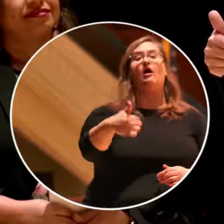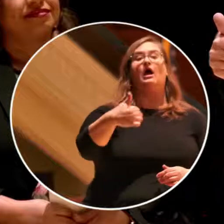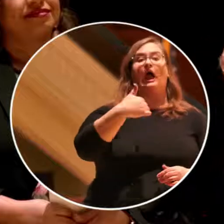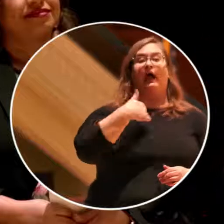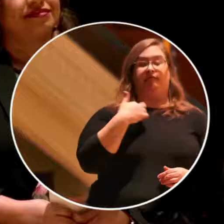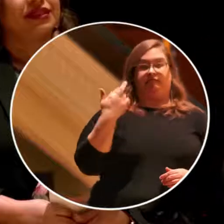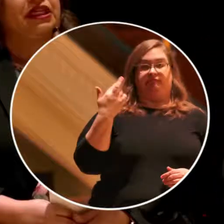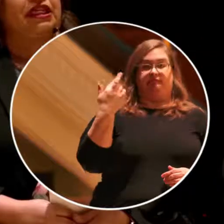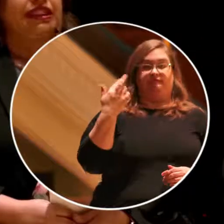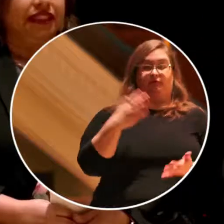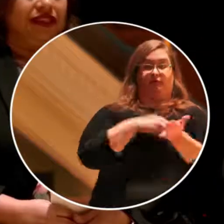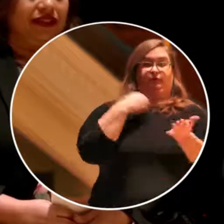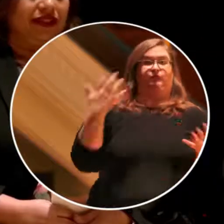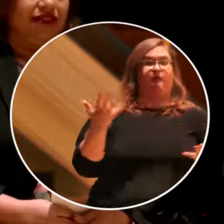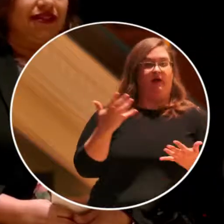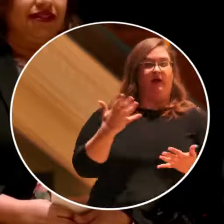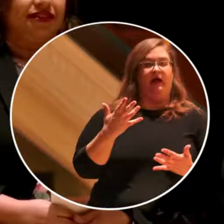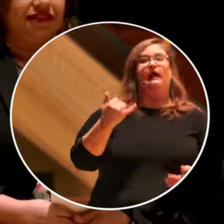years ago.